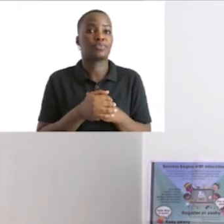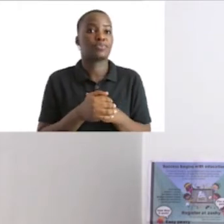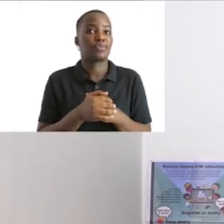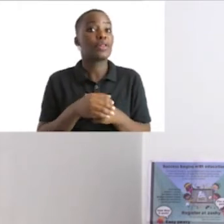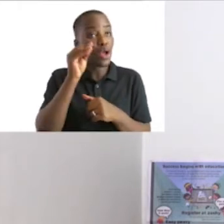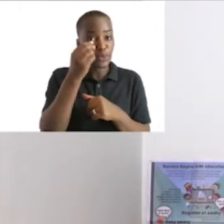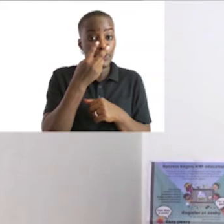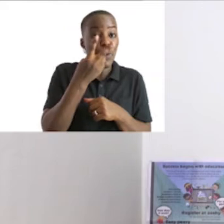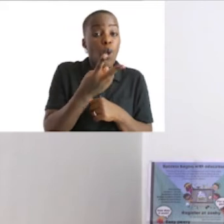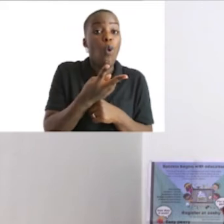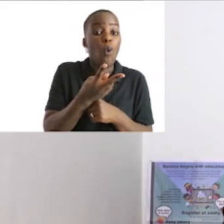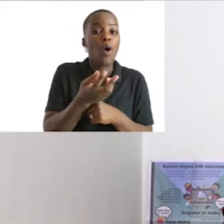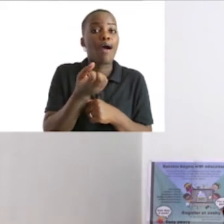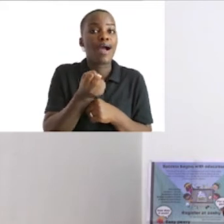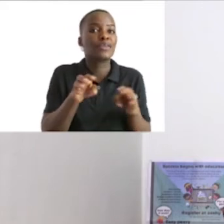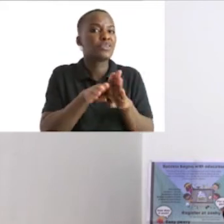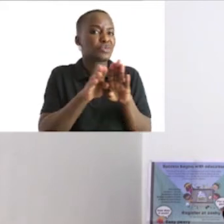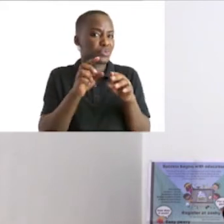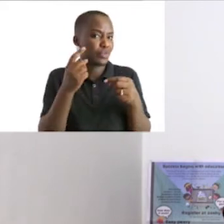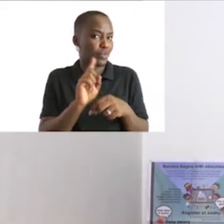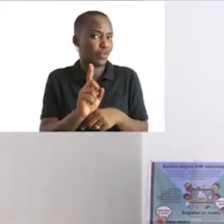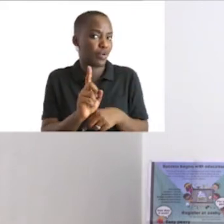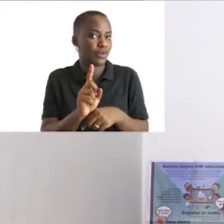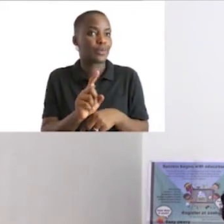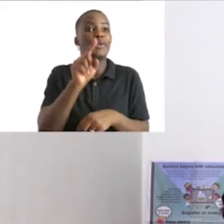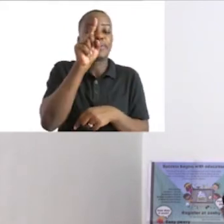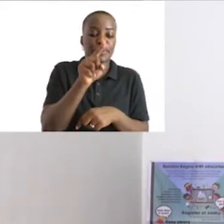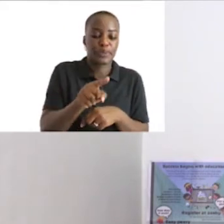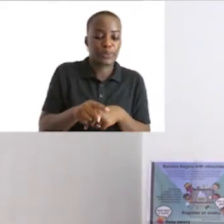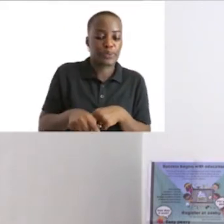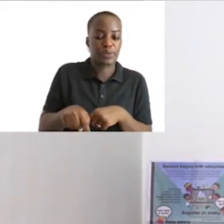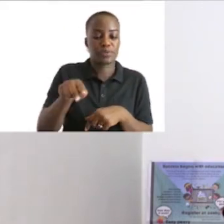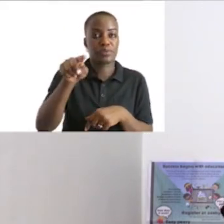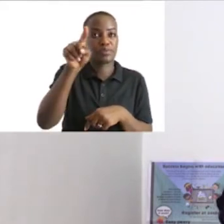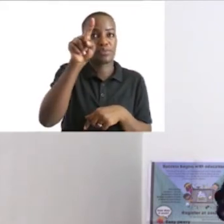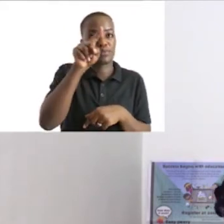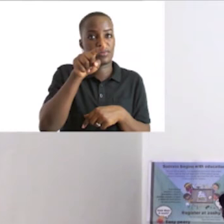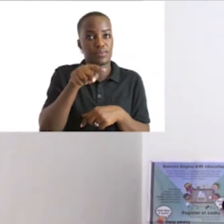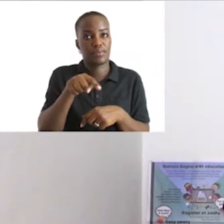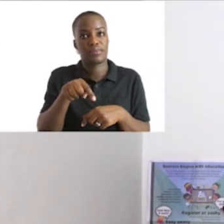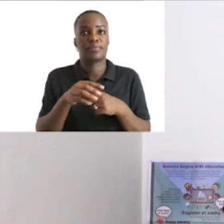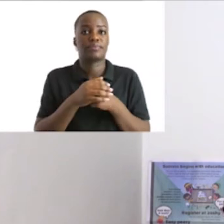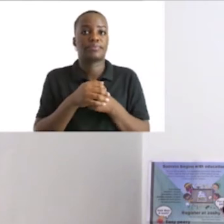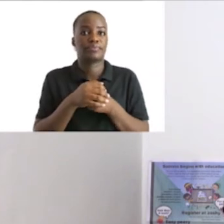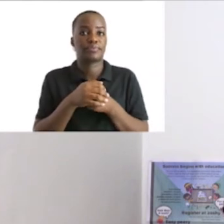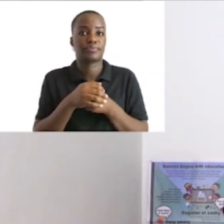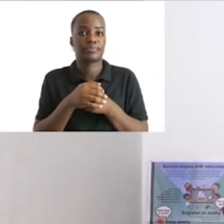this, what are we going to do? You are going to circle. So let's circle.